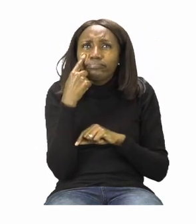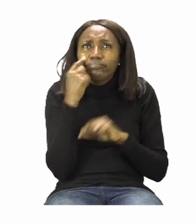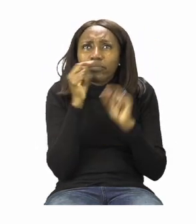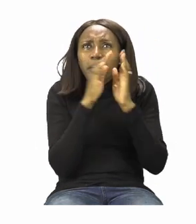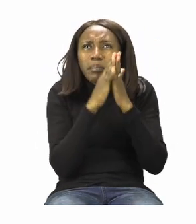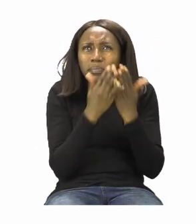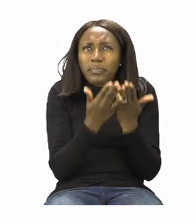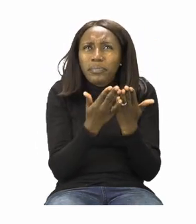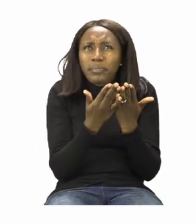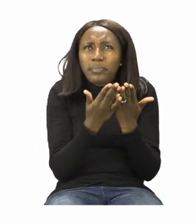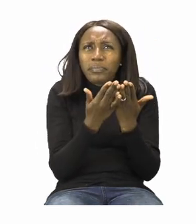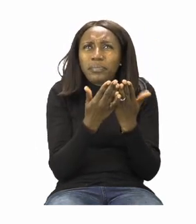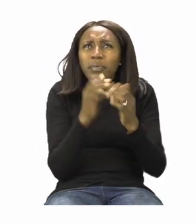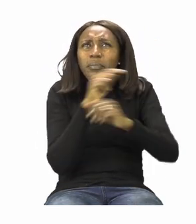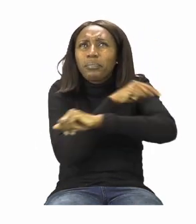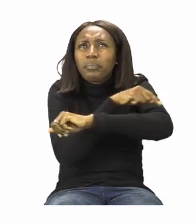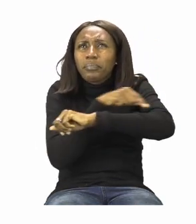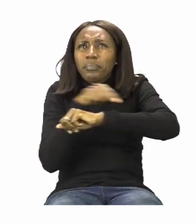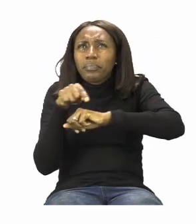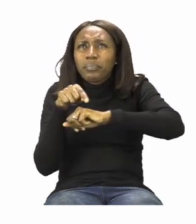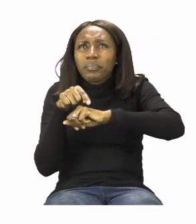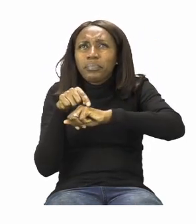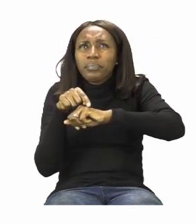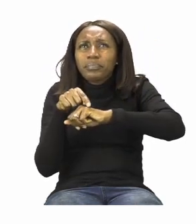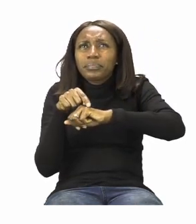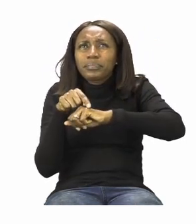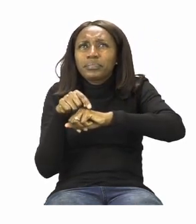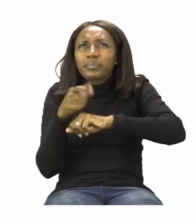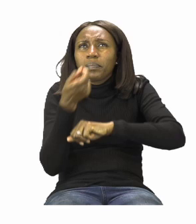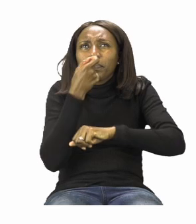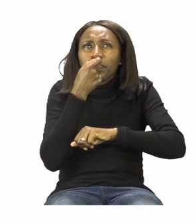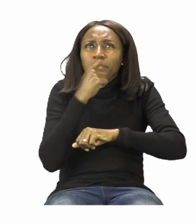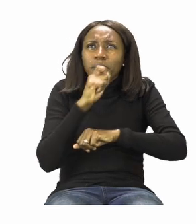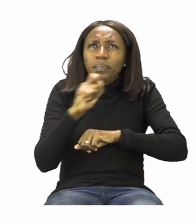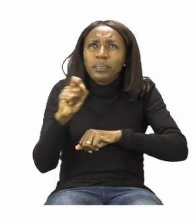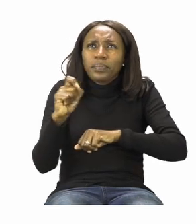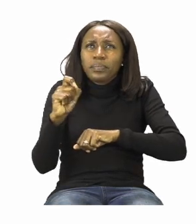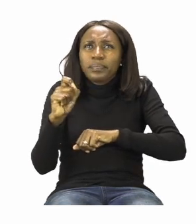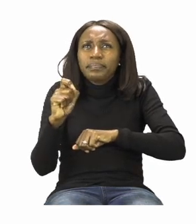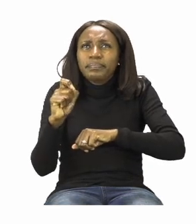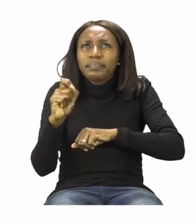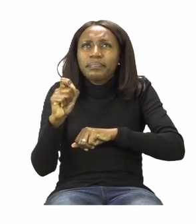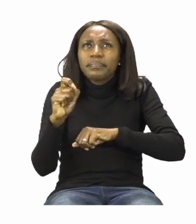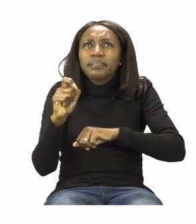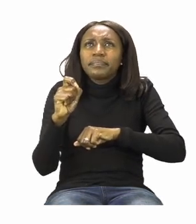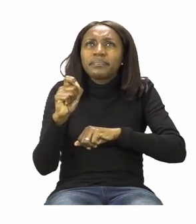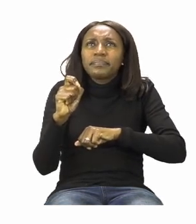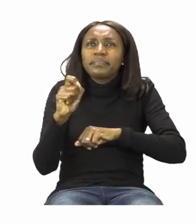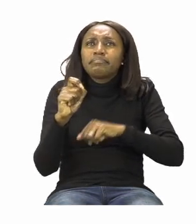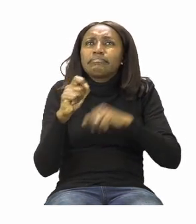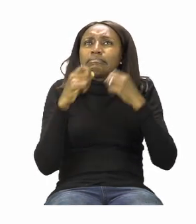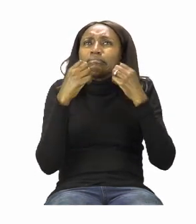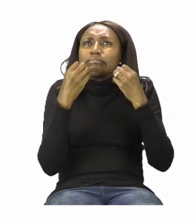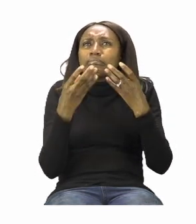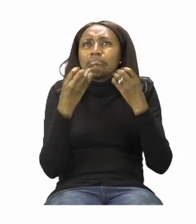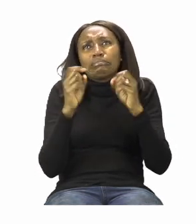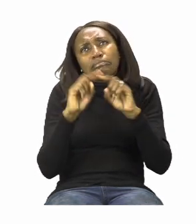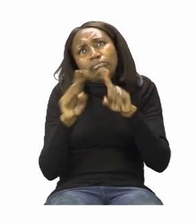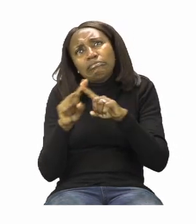books, a ruler, a pencil, and many other